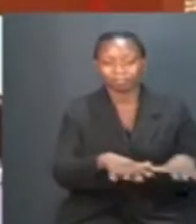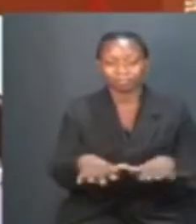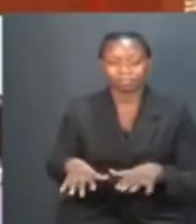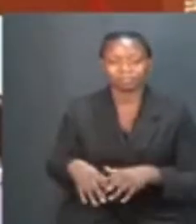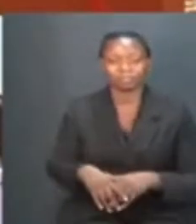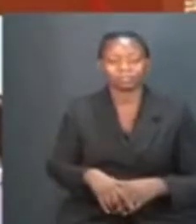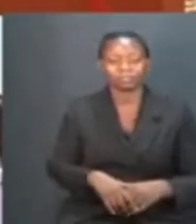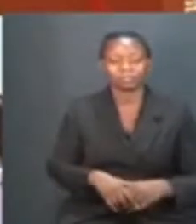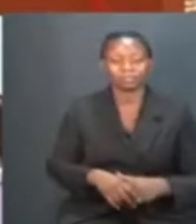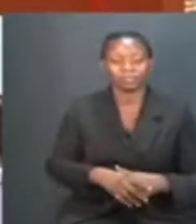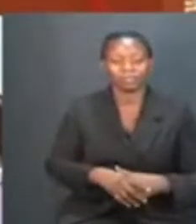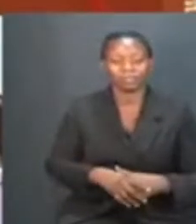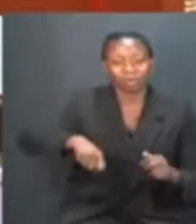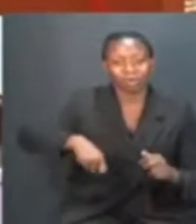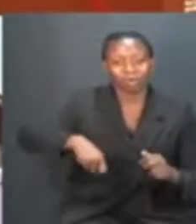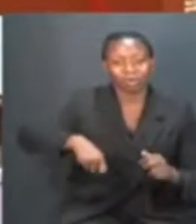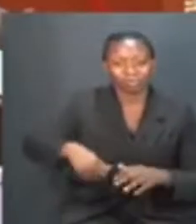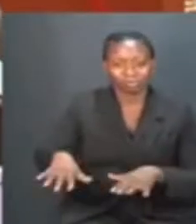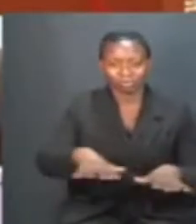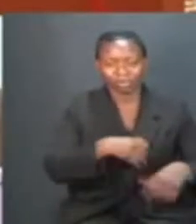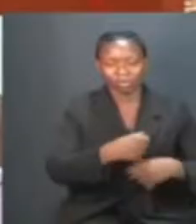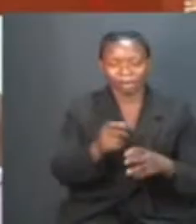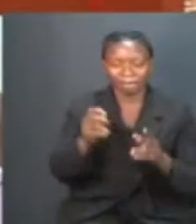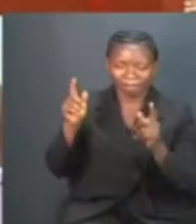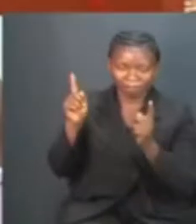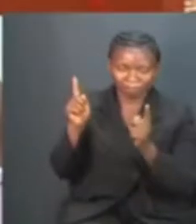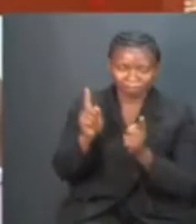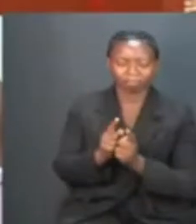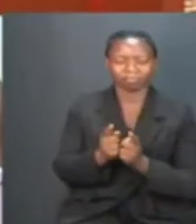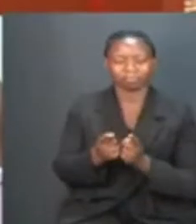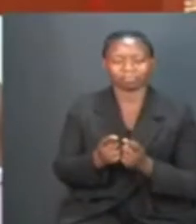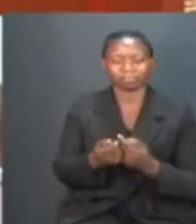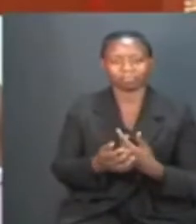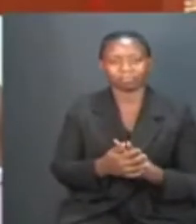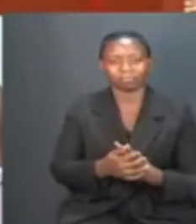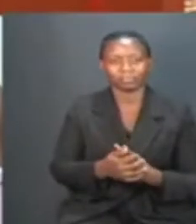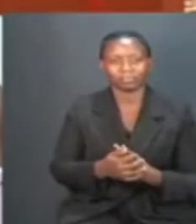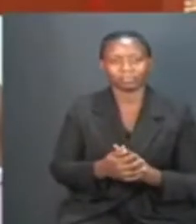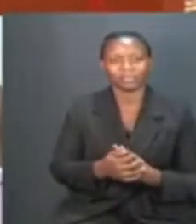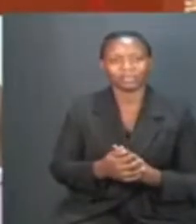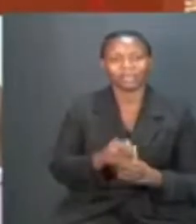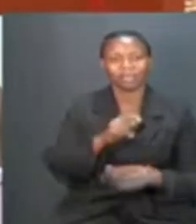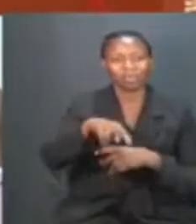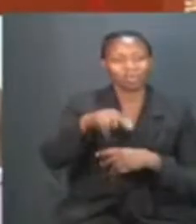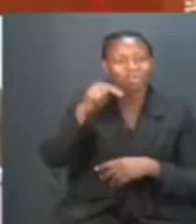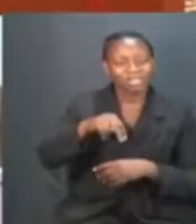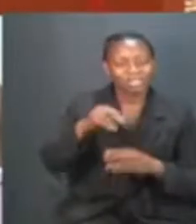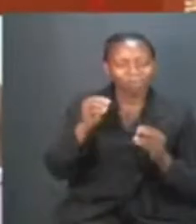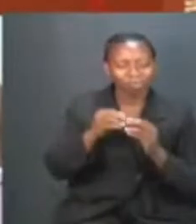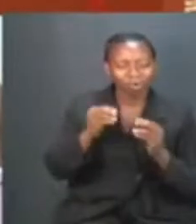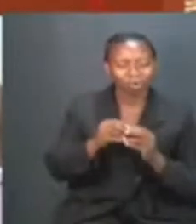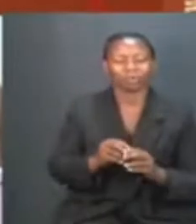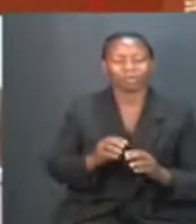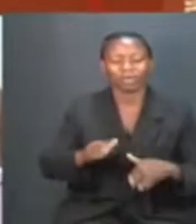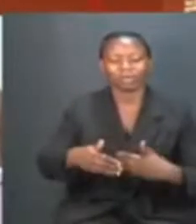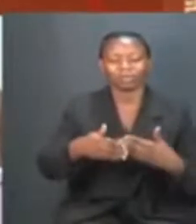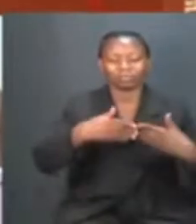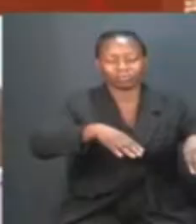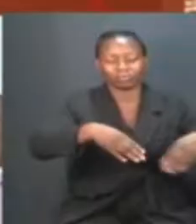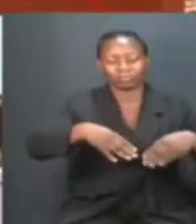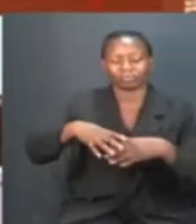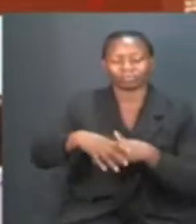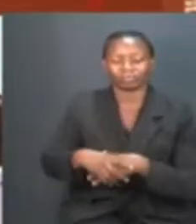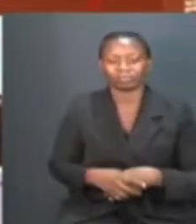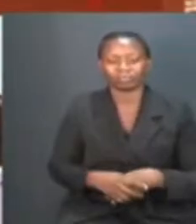sew this clothing so that they can meet the emerging huge demand that we expect for the smoke in our